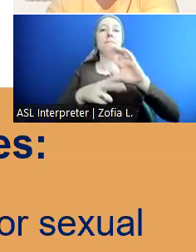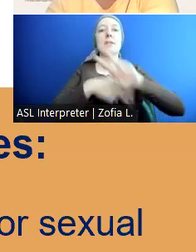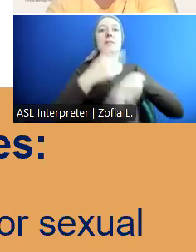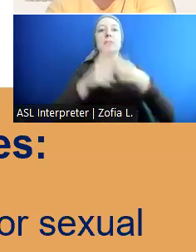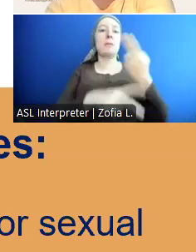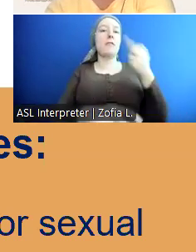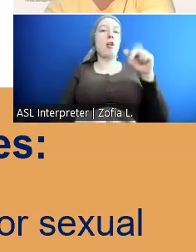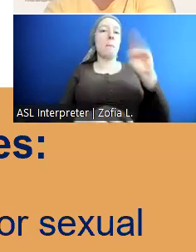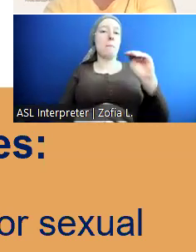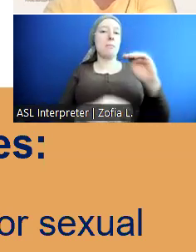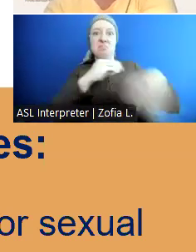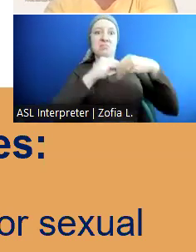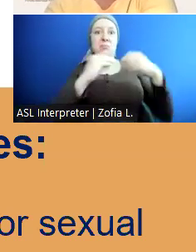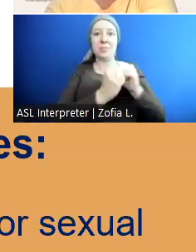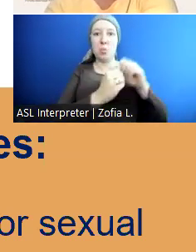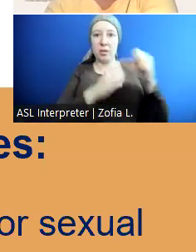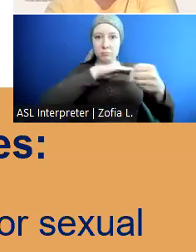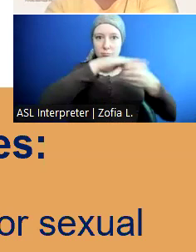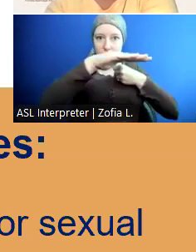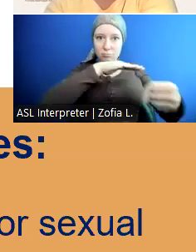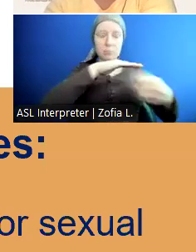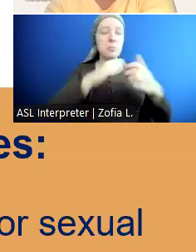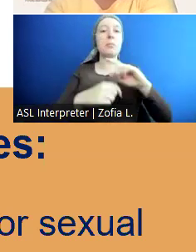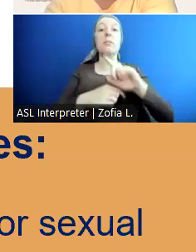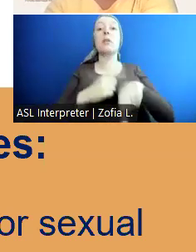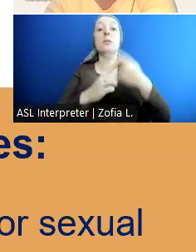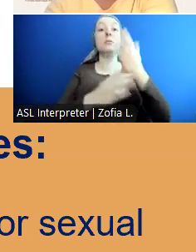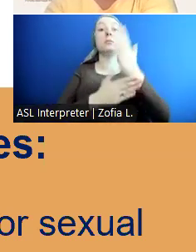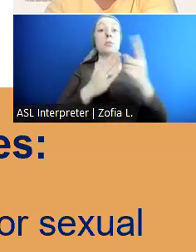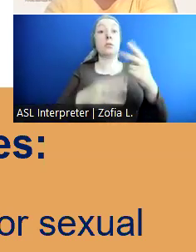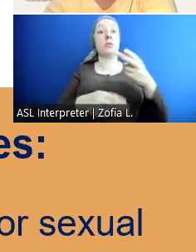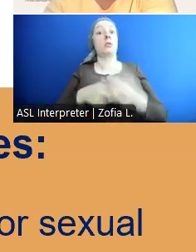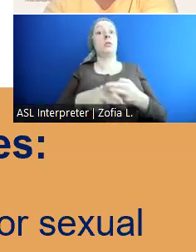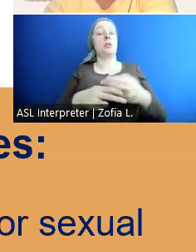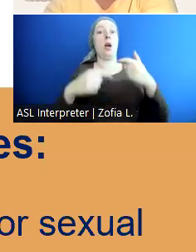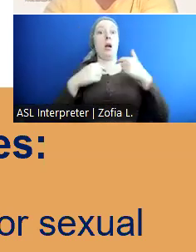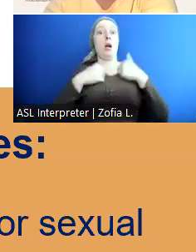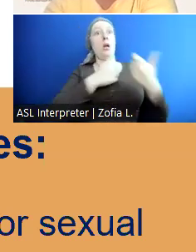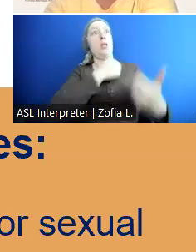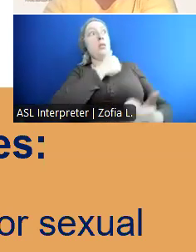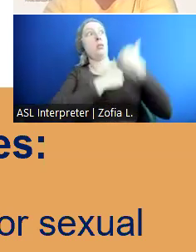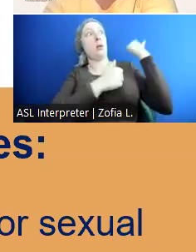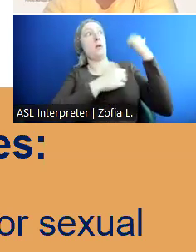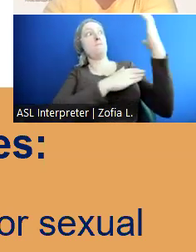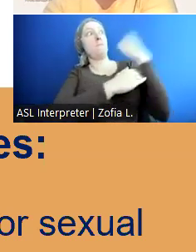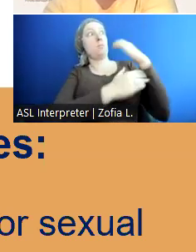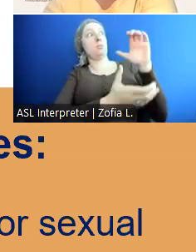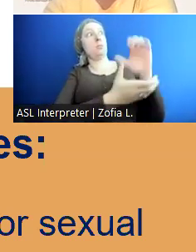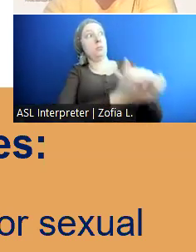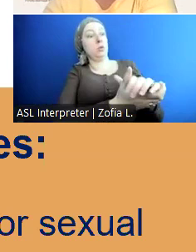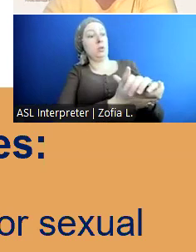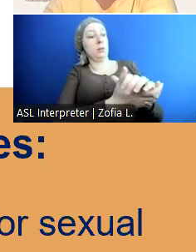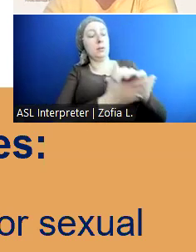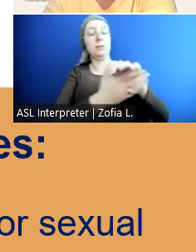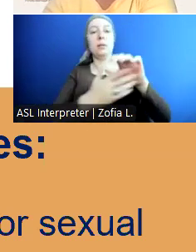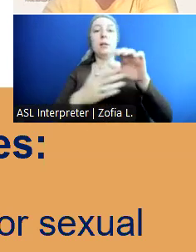harm. When someone discloses being threatened with forced marriage, you know, they are,